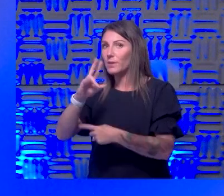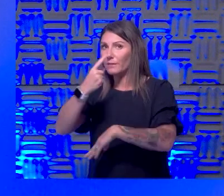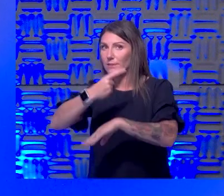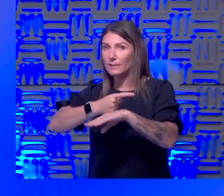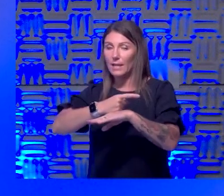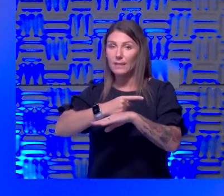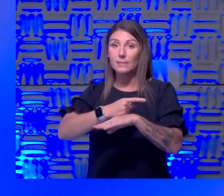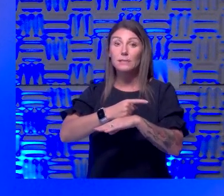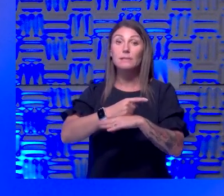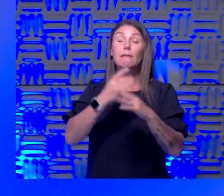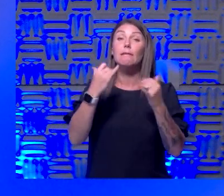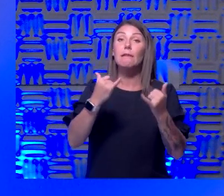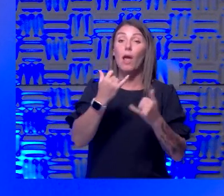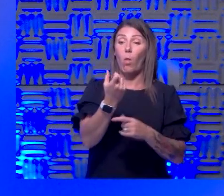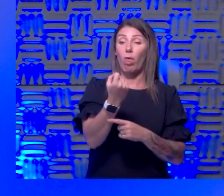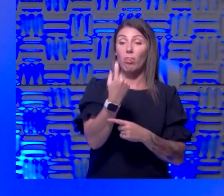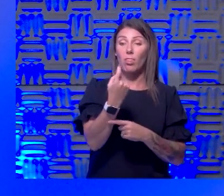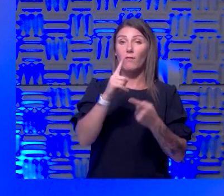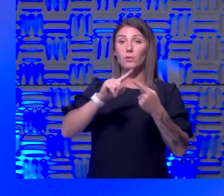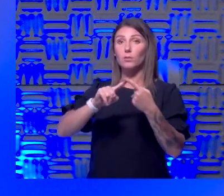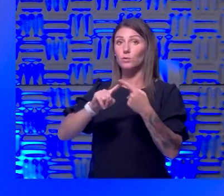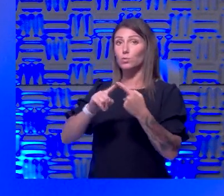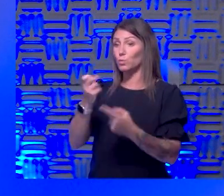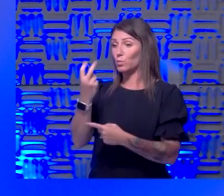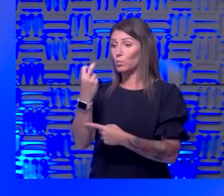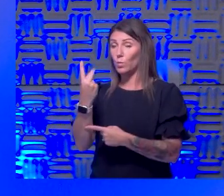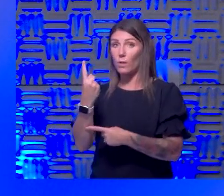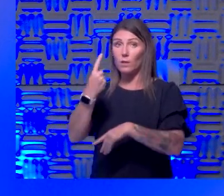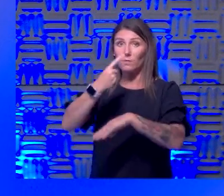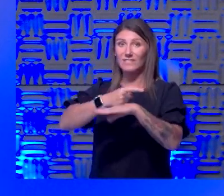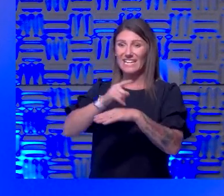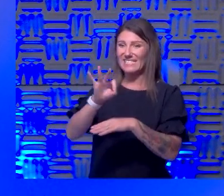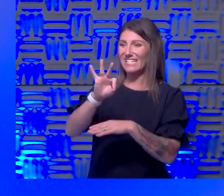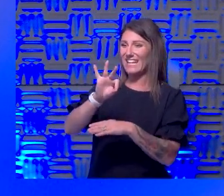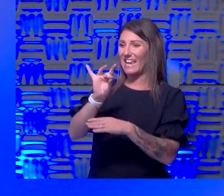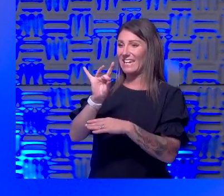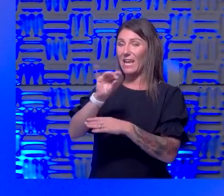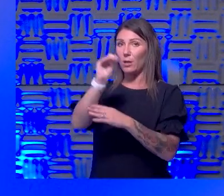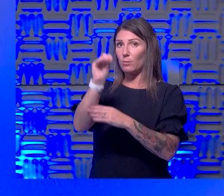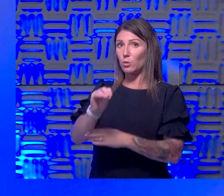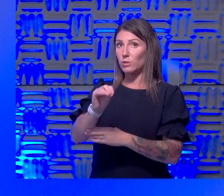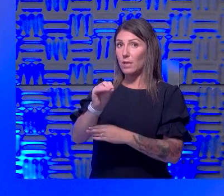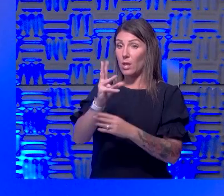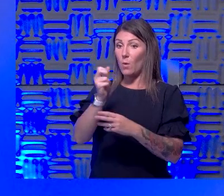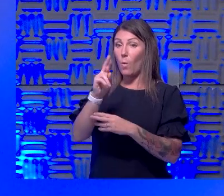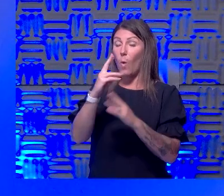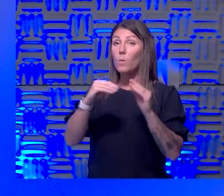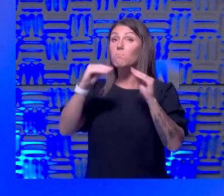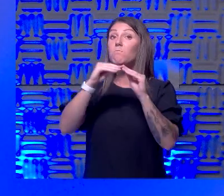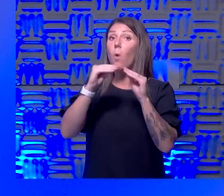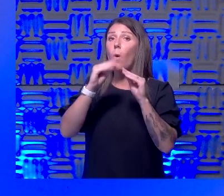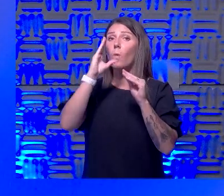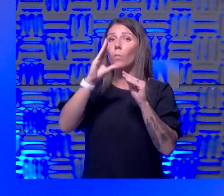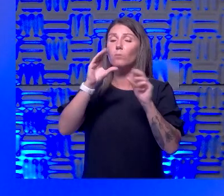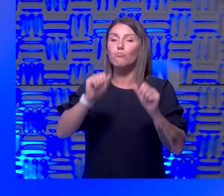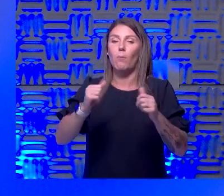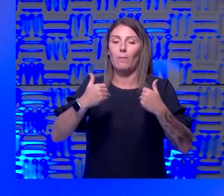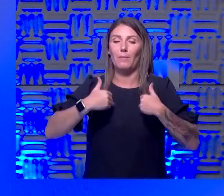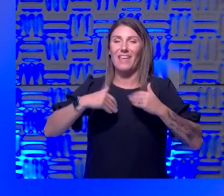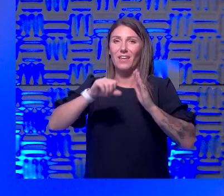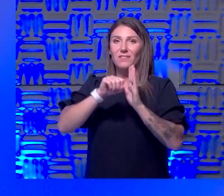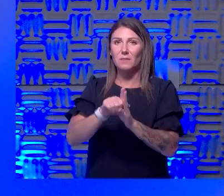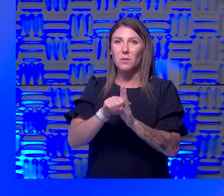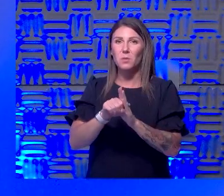By 11 to 12 days, 98% of people or more who will have symptoms will probably have symptoms. There is that